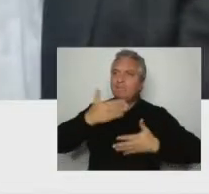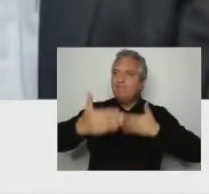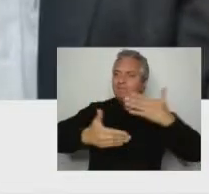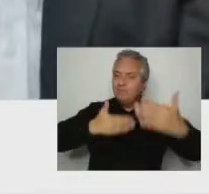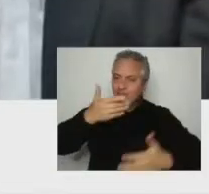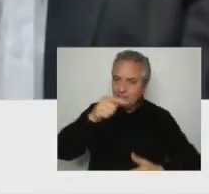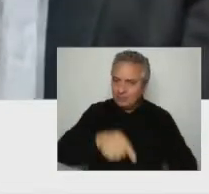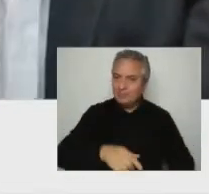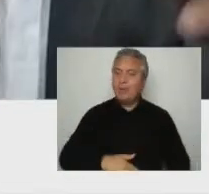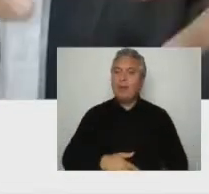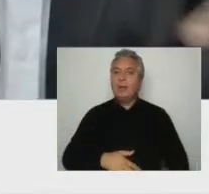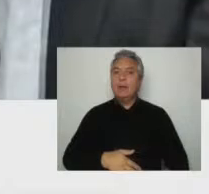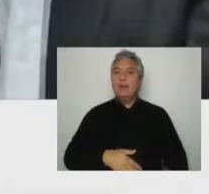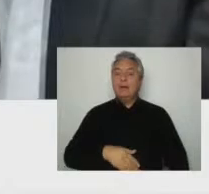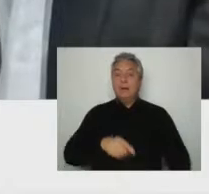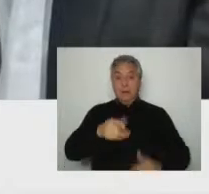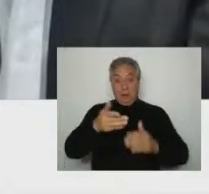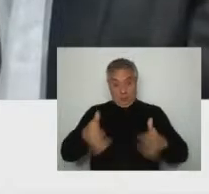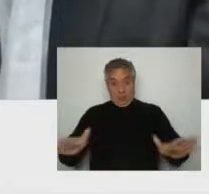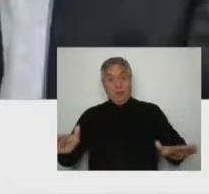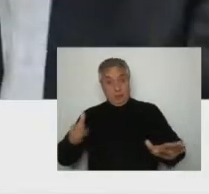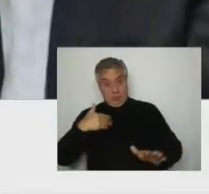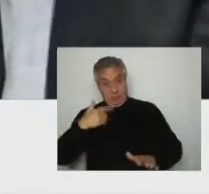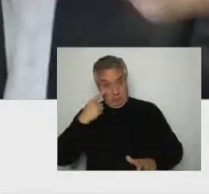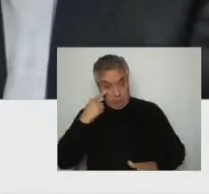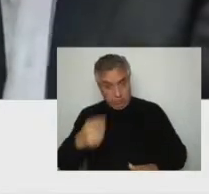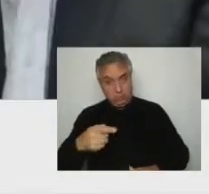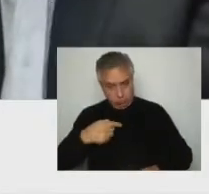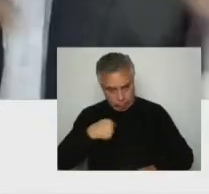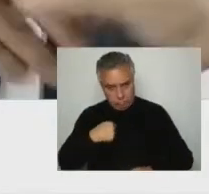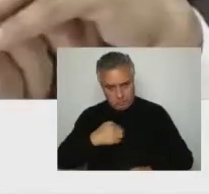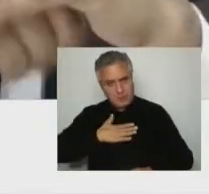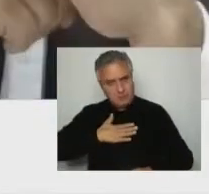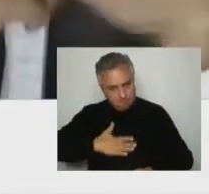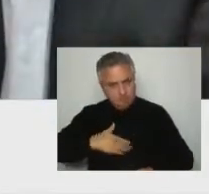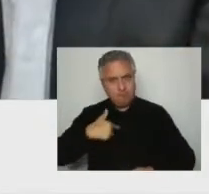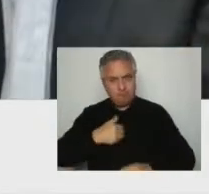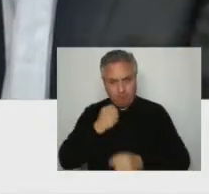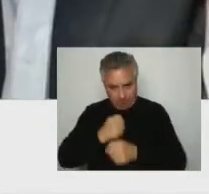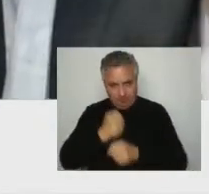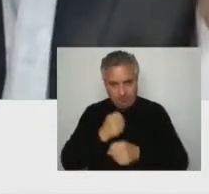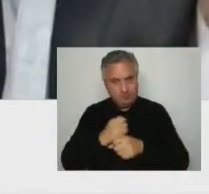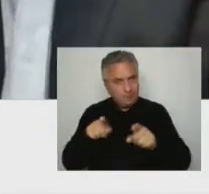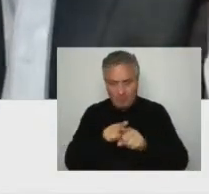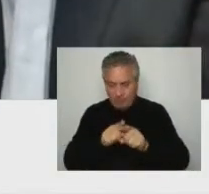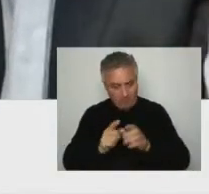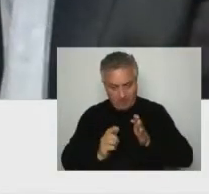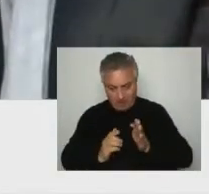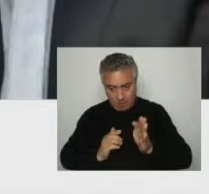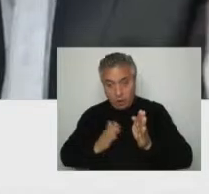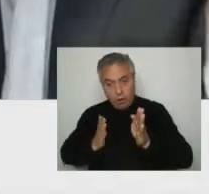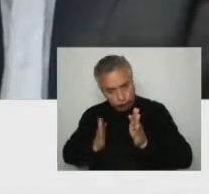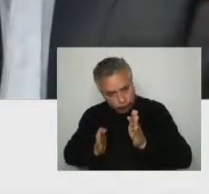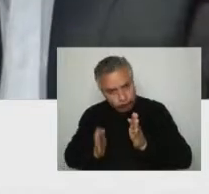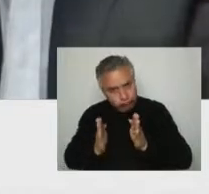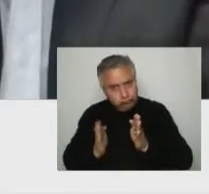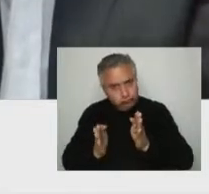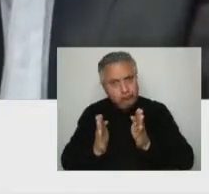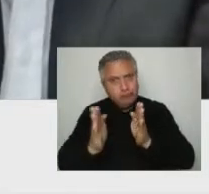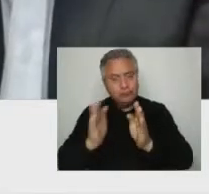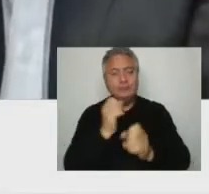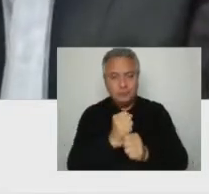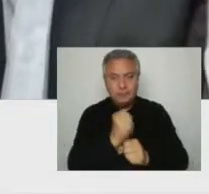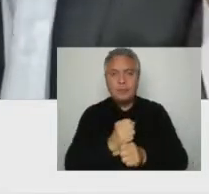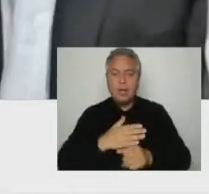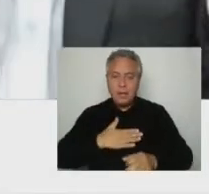system, trying to get closer to them, testing different alternatives. And we, in parallel to this, are trying to